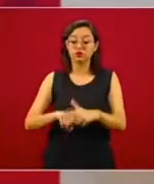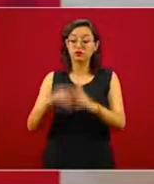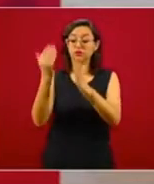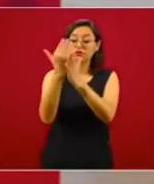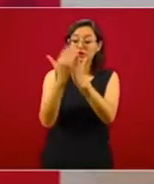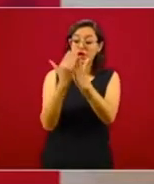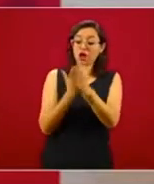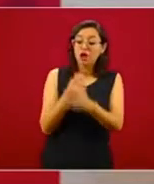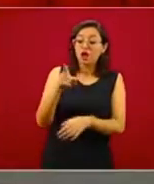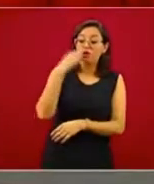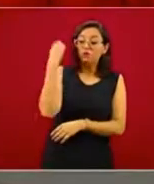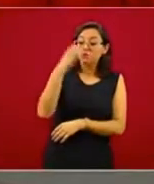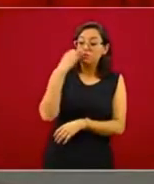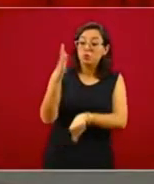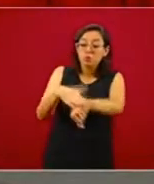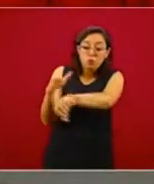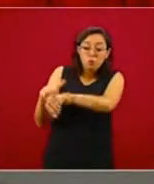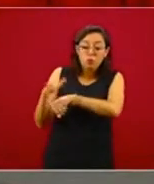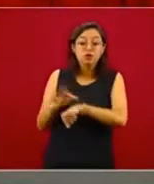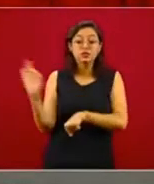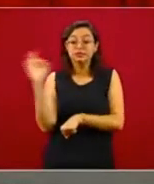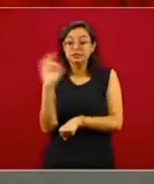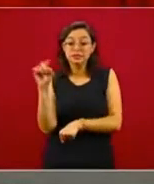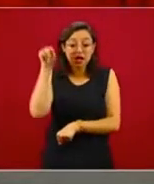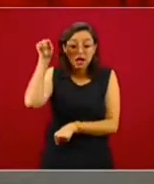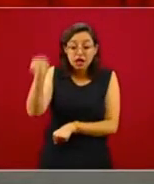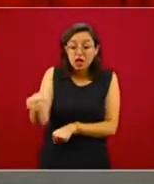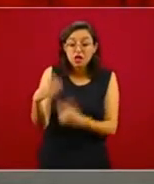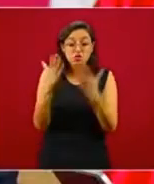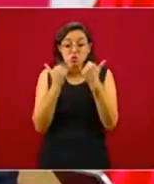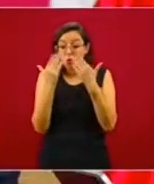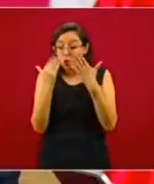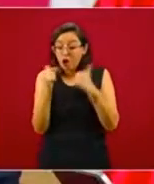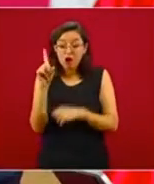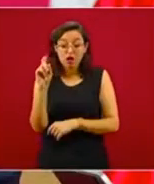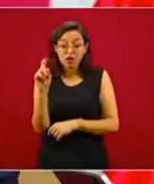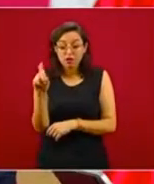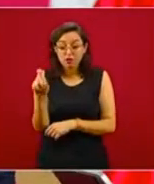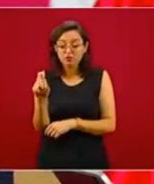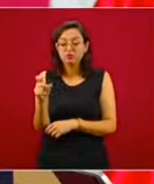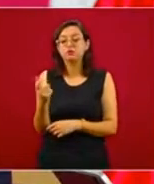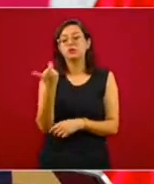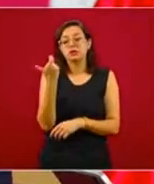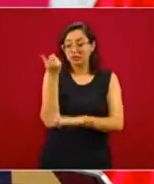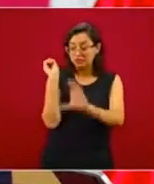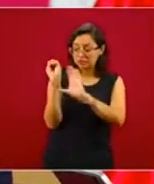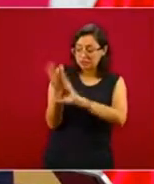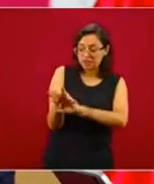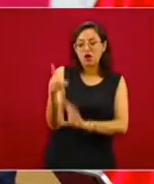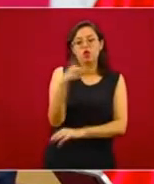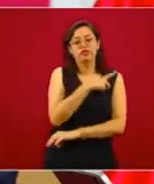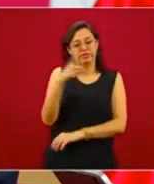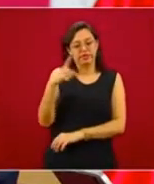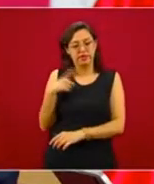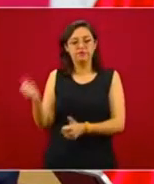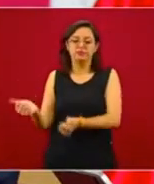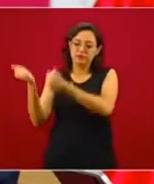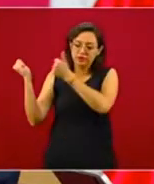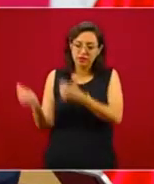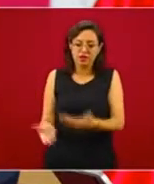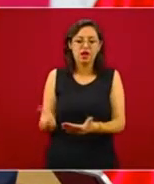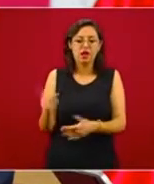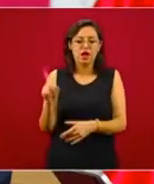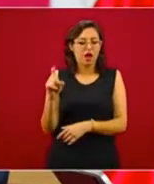giving guidance and guidelines to those schools for those extreme cases where there is no running water,